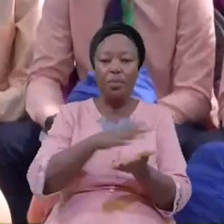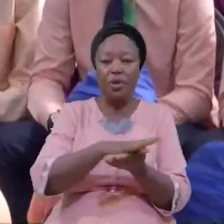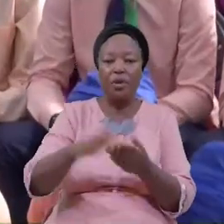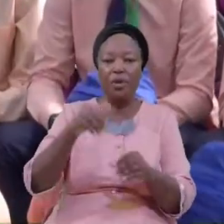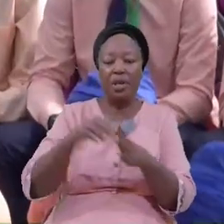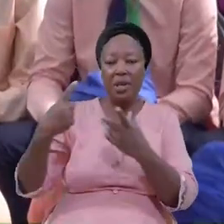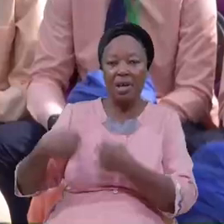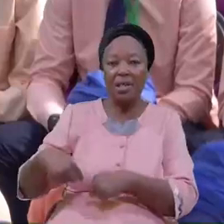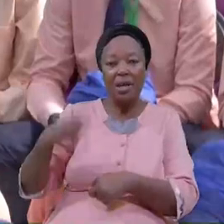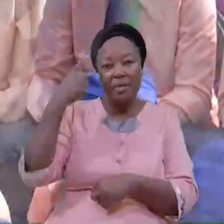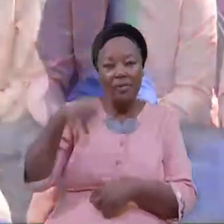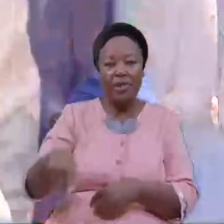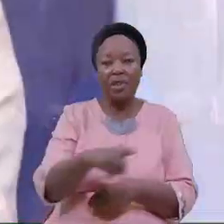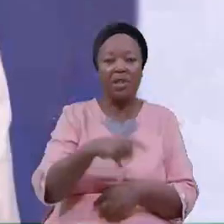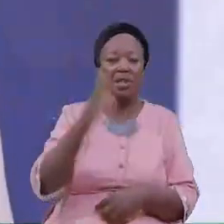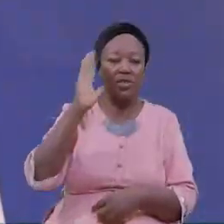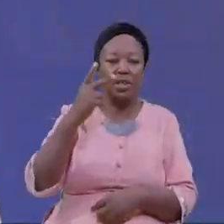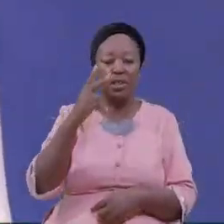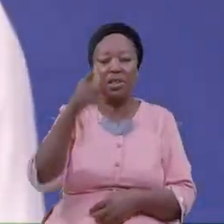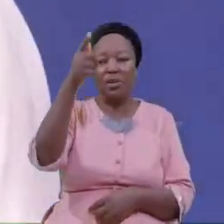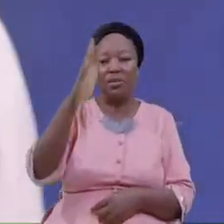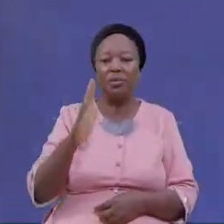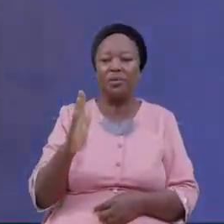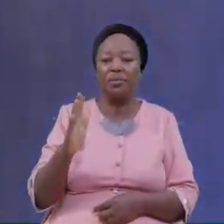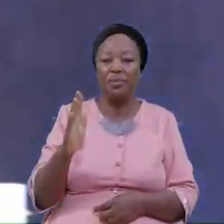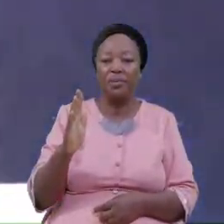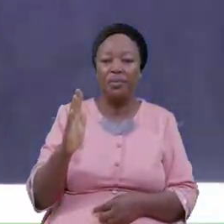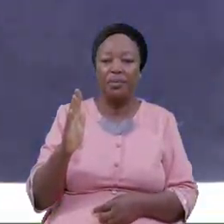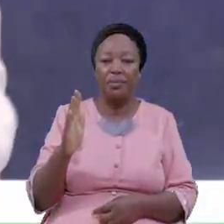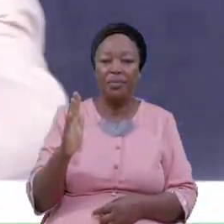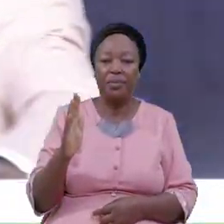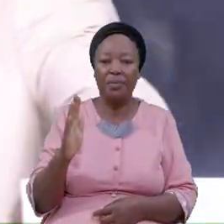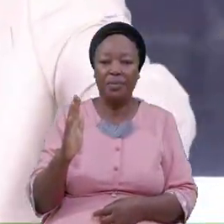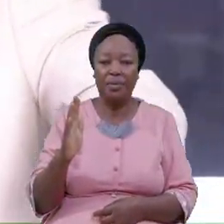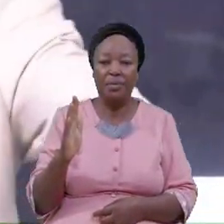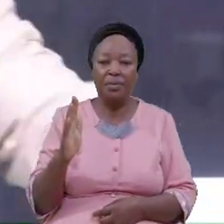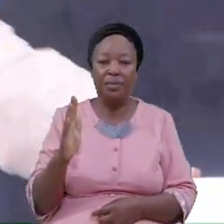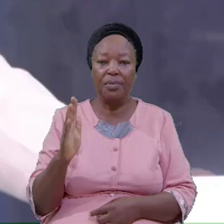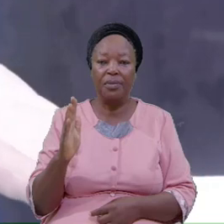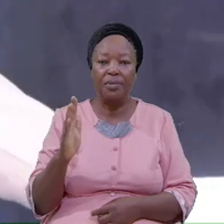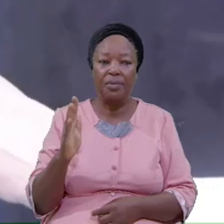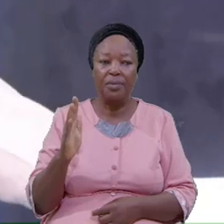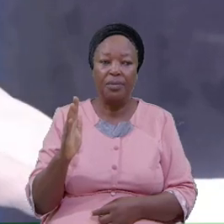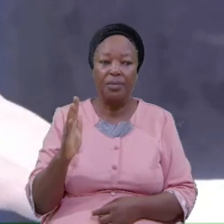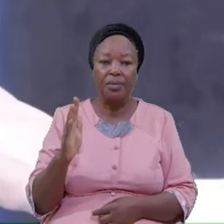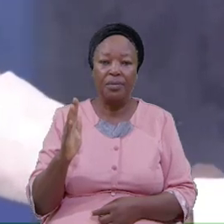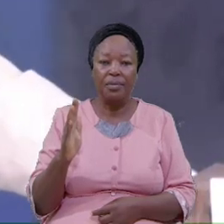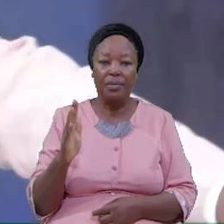they shall see God. Heureux ceux qui ont le cœur pur, car ils verront Dieu. The